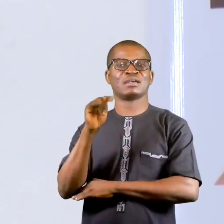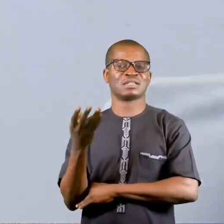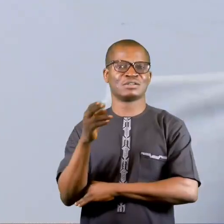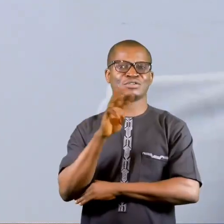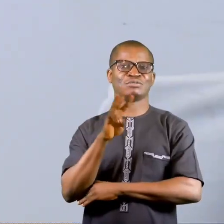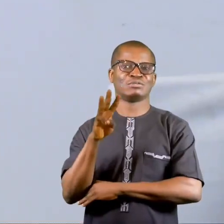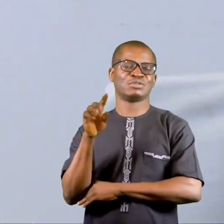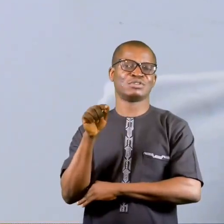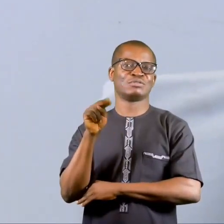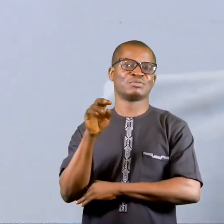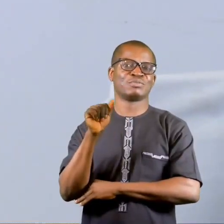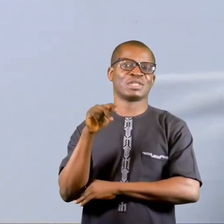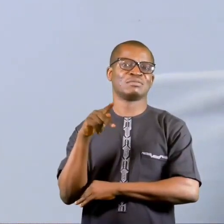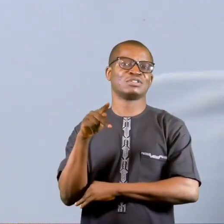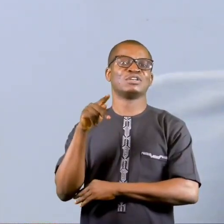at